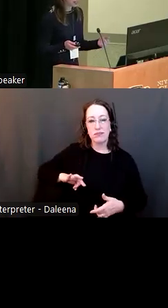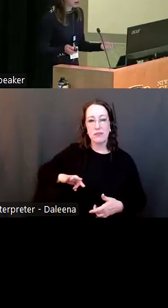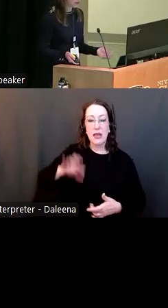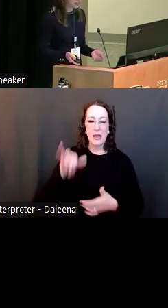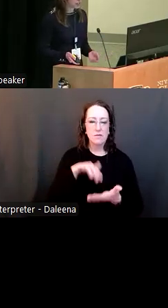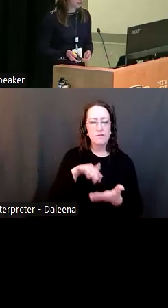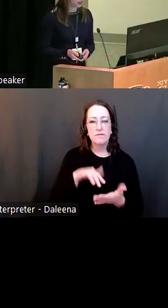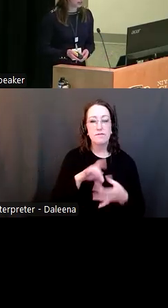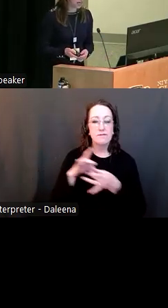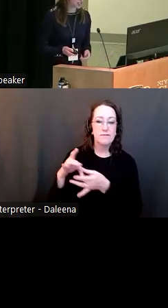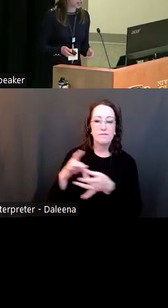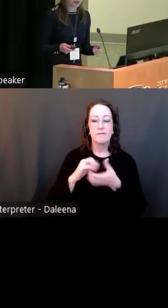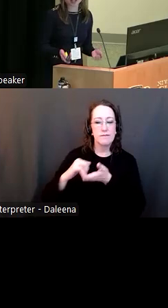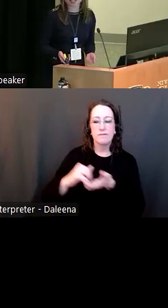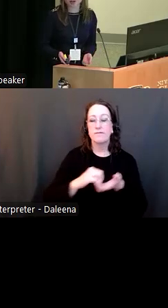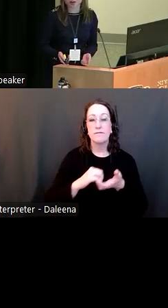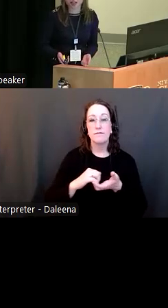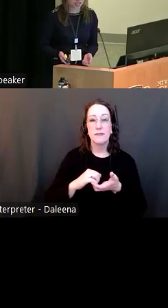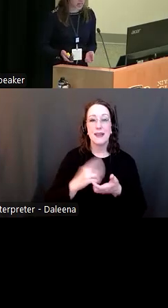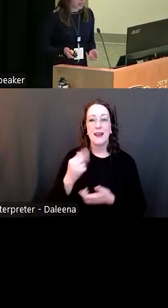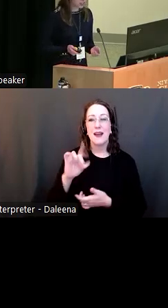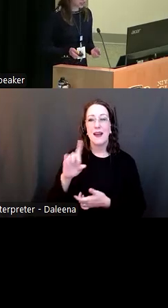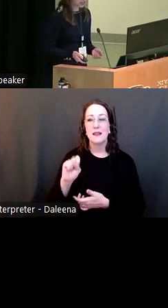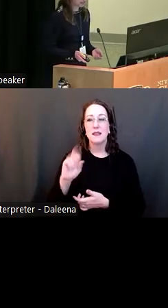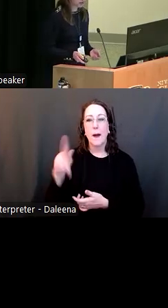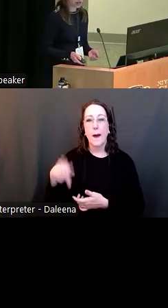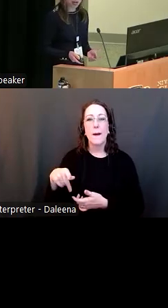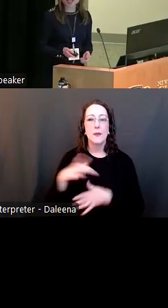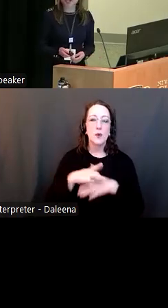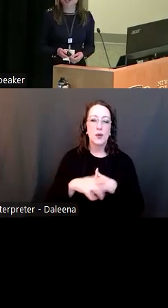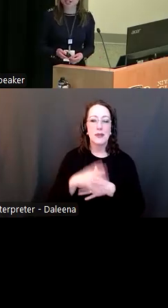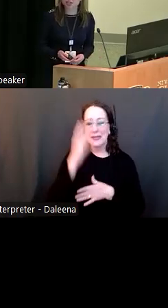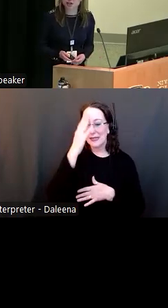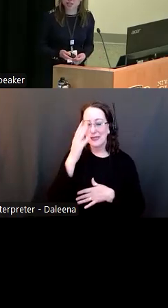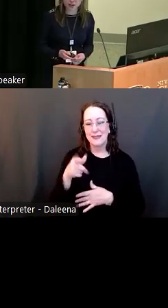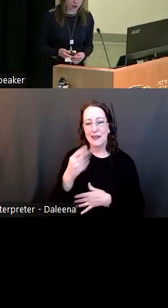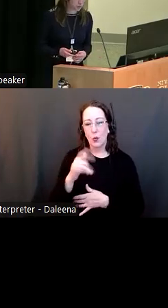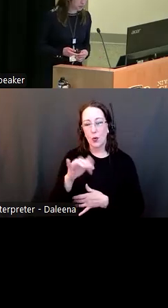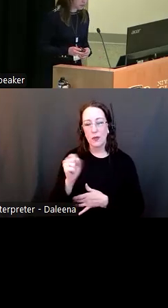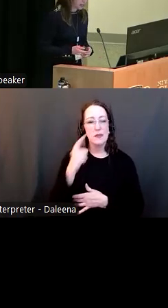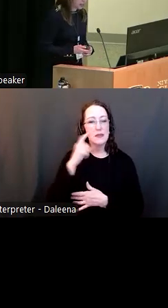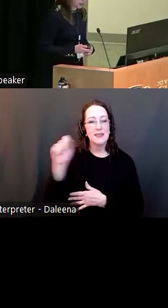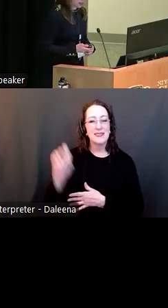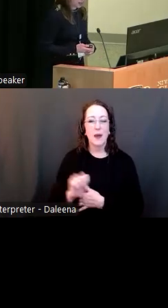in collaboration with the Heads Up Early Psychosis Intervention Program in Southeastern Ontario.